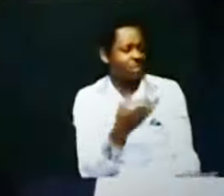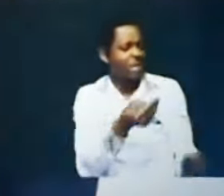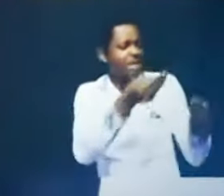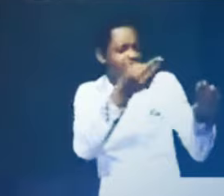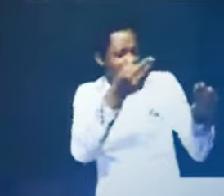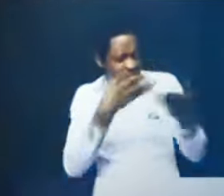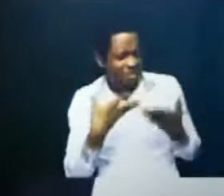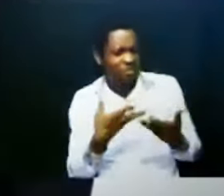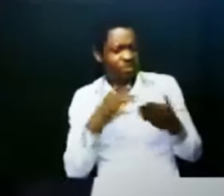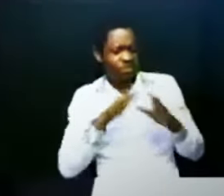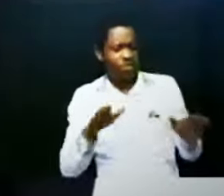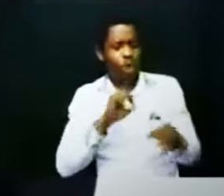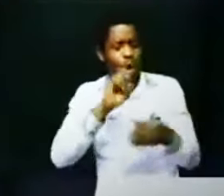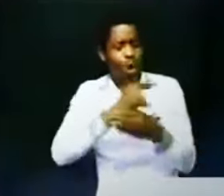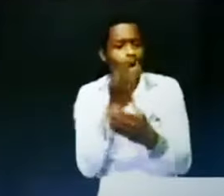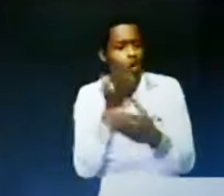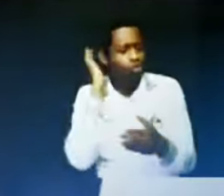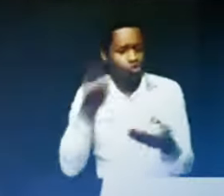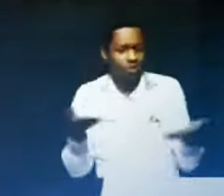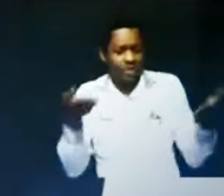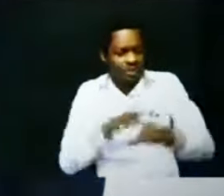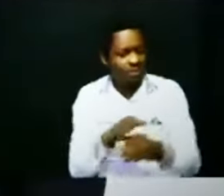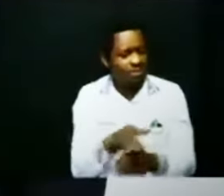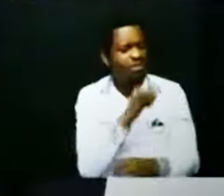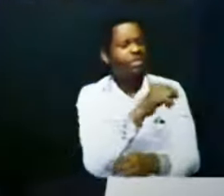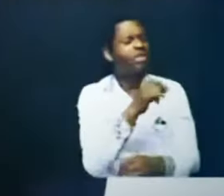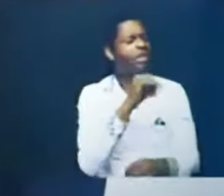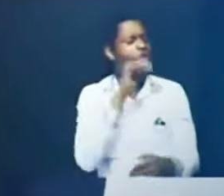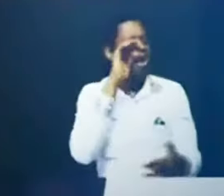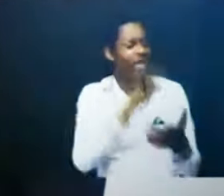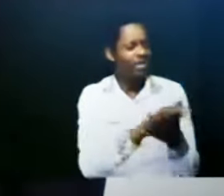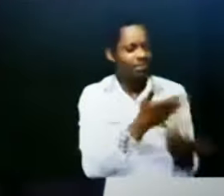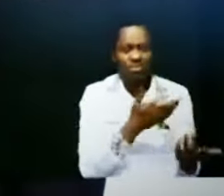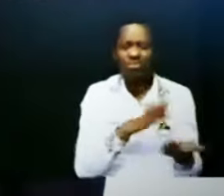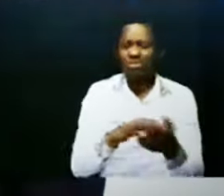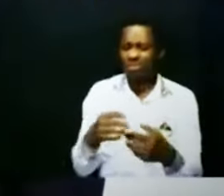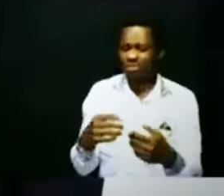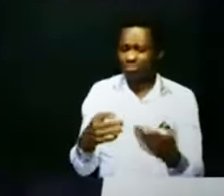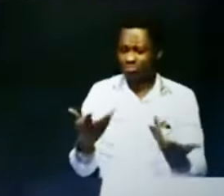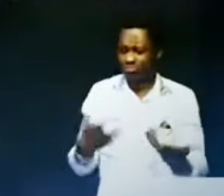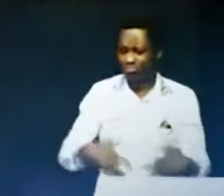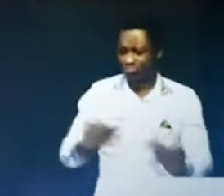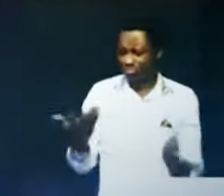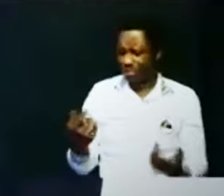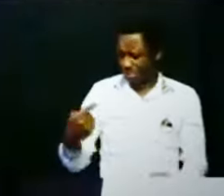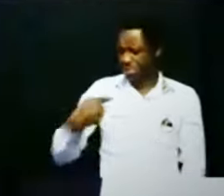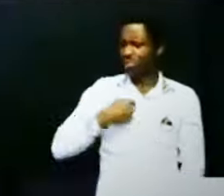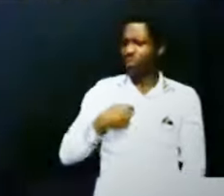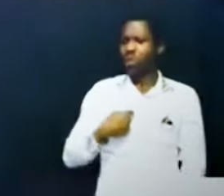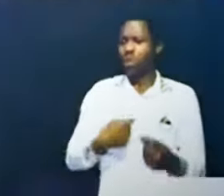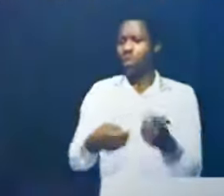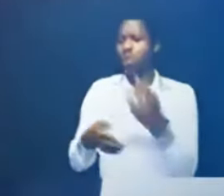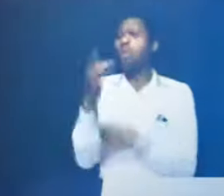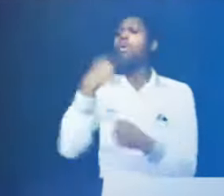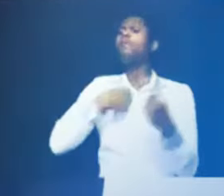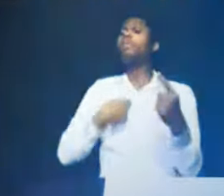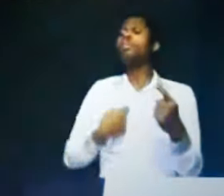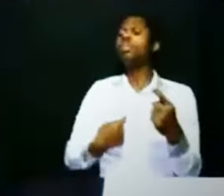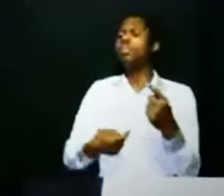said, am I in the place of God, who has kept you from having children?" So you see